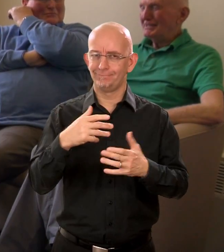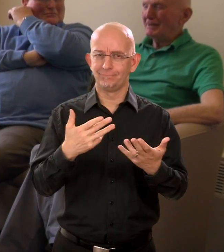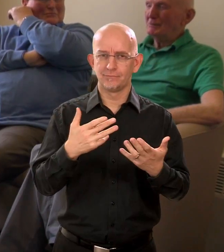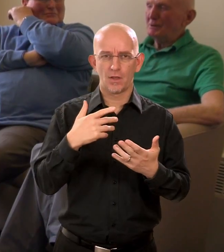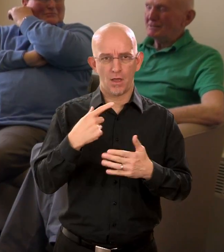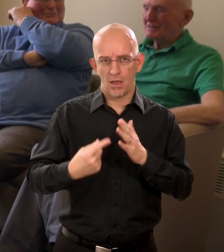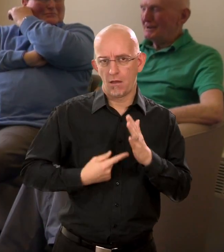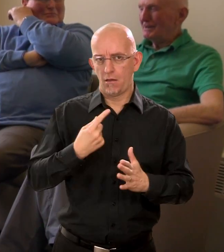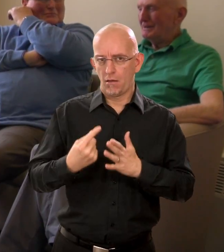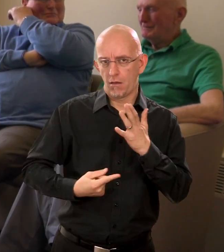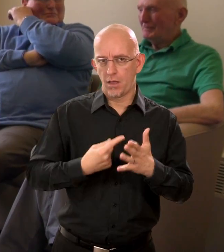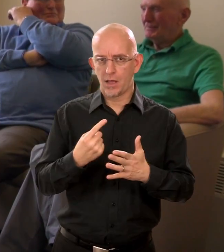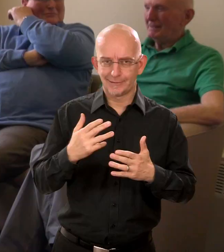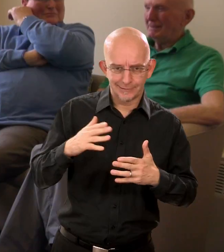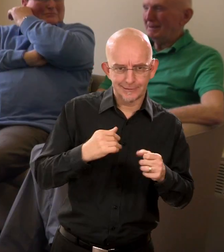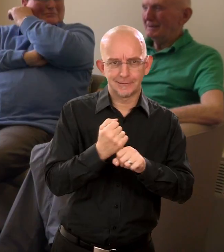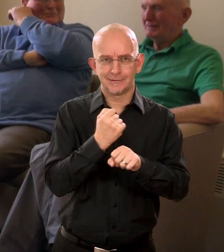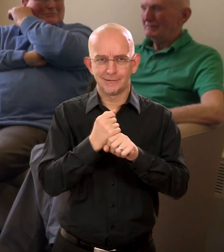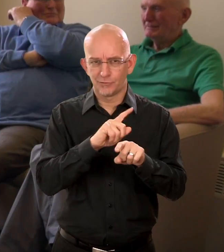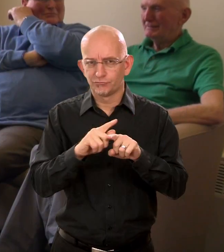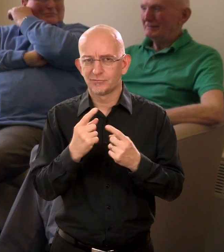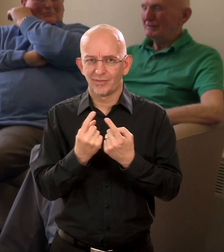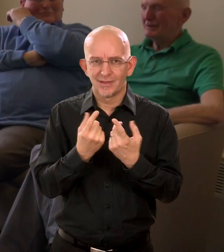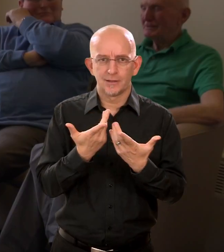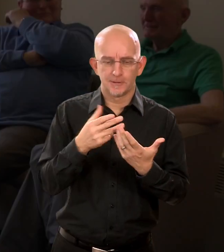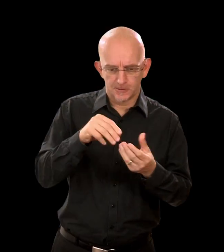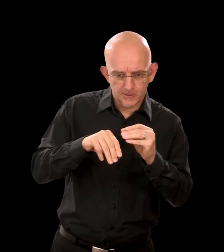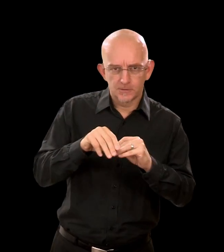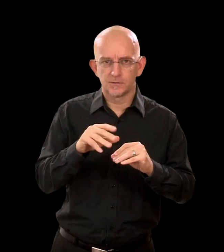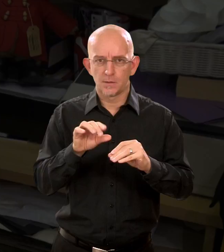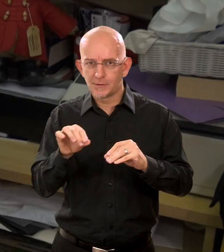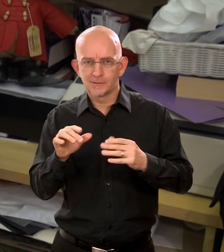making things, taking them to it, start again. Yeah, very nice.